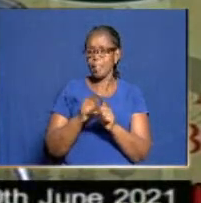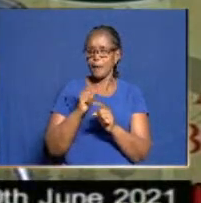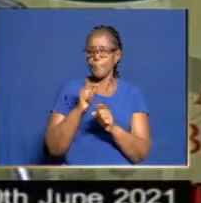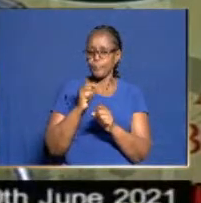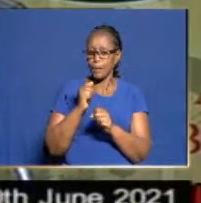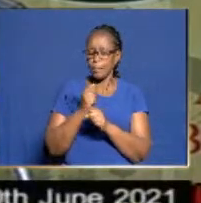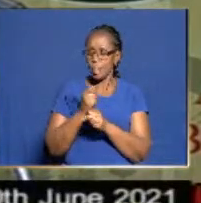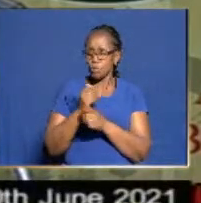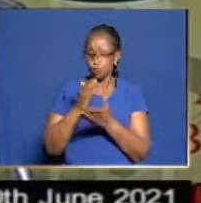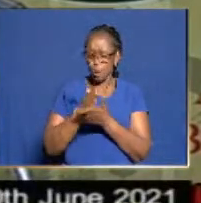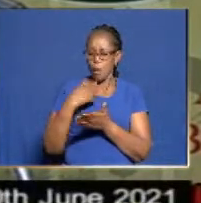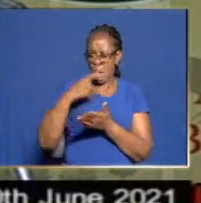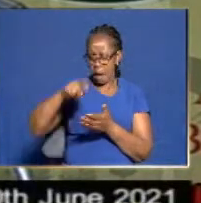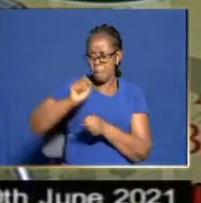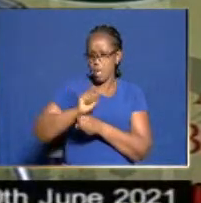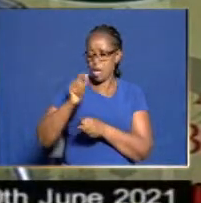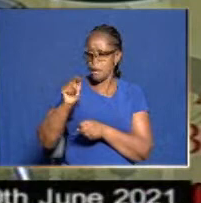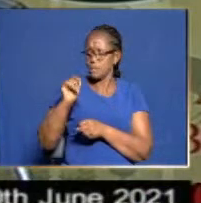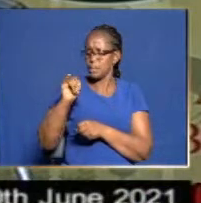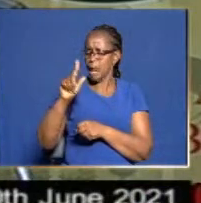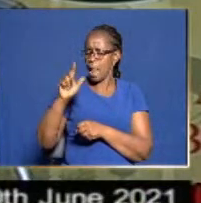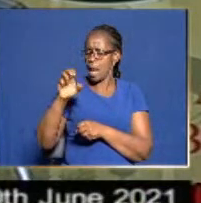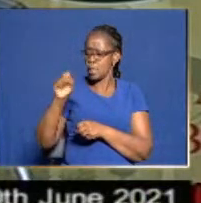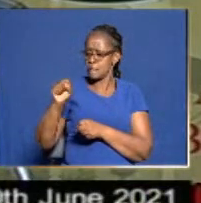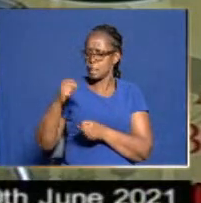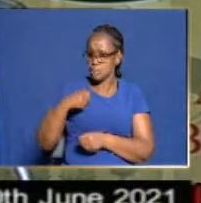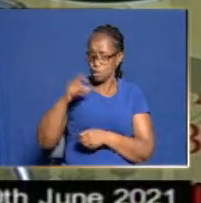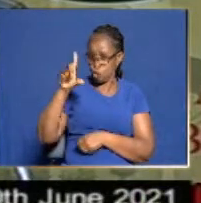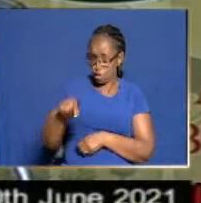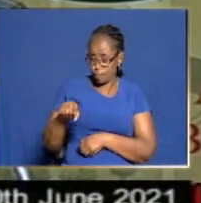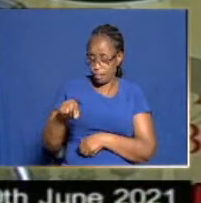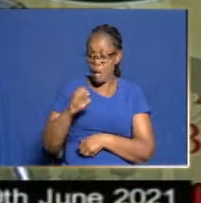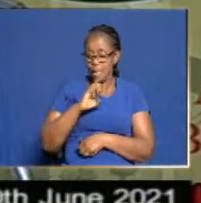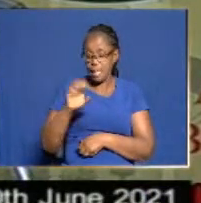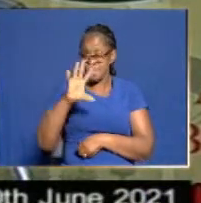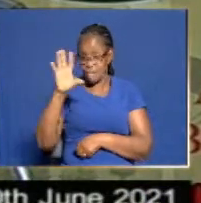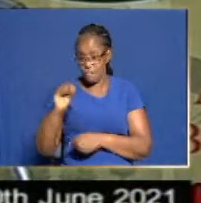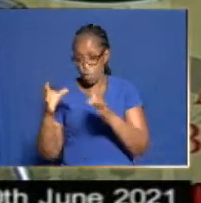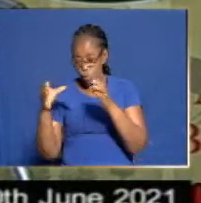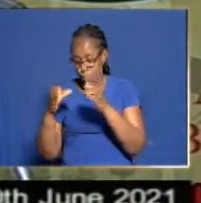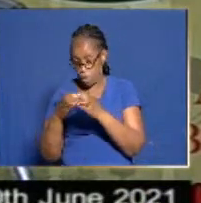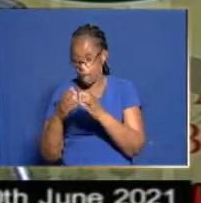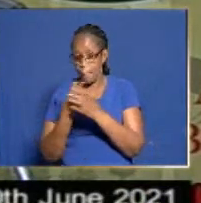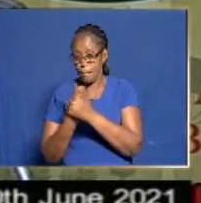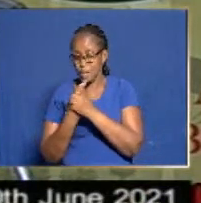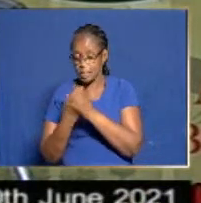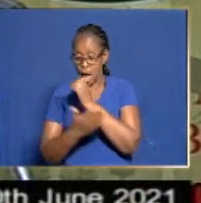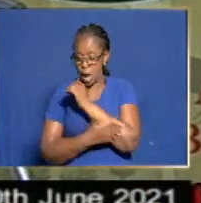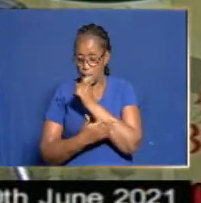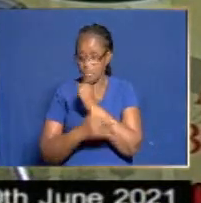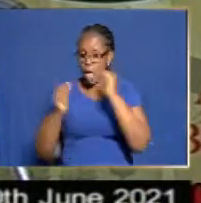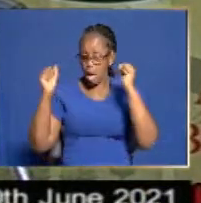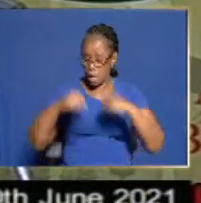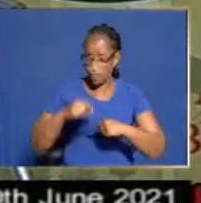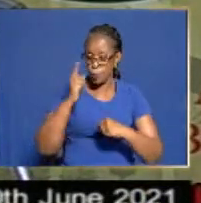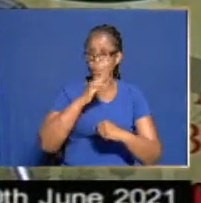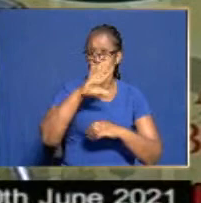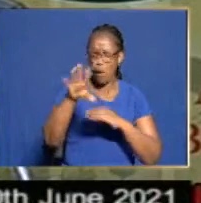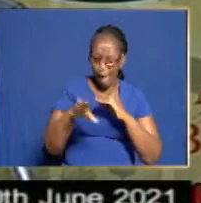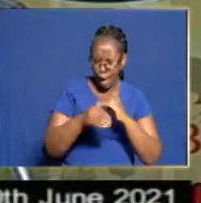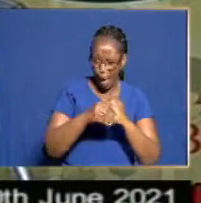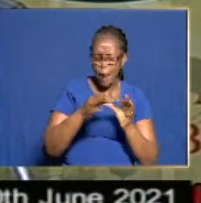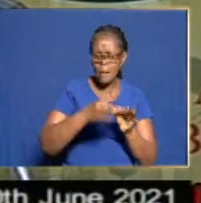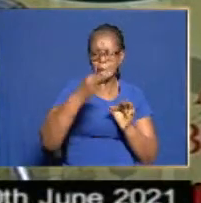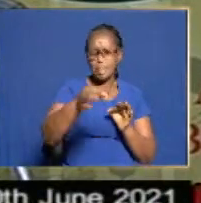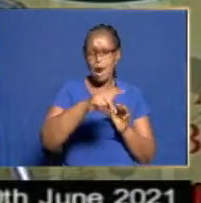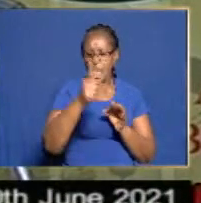roofing tiles at affordable prices, East African Community Partner States agreed to extend for a further 1 year